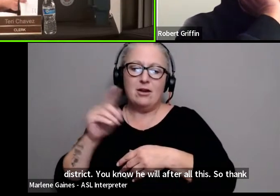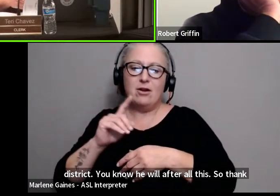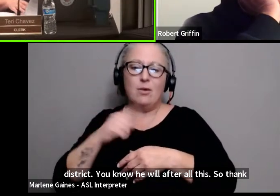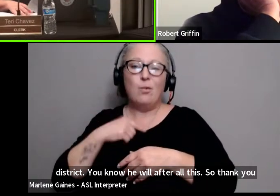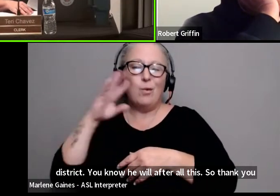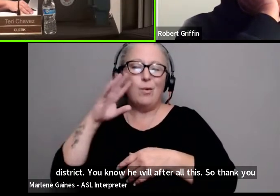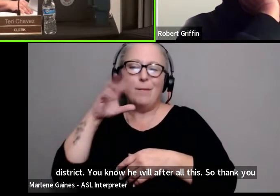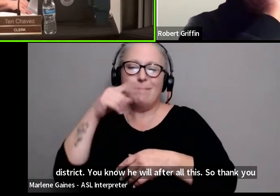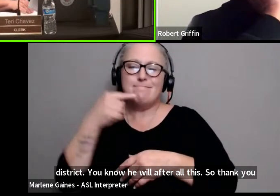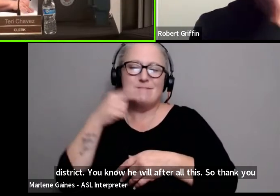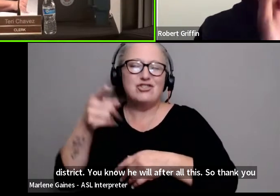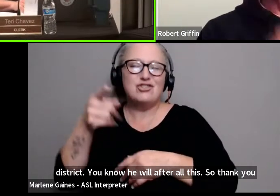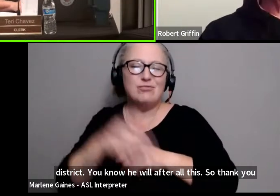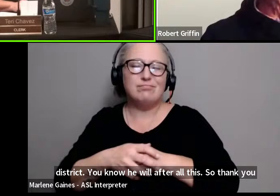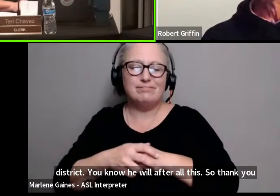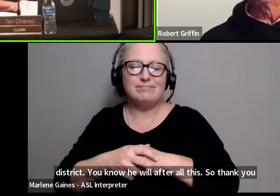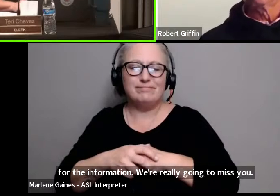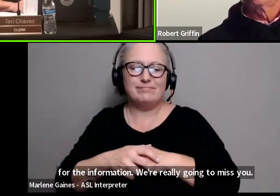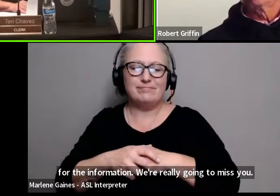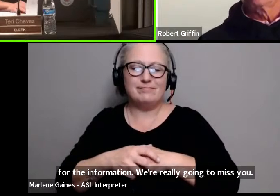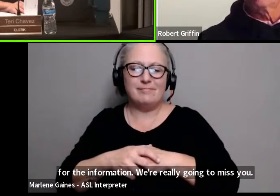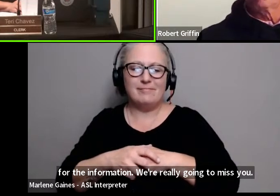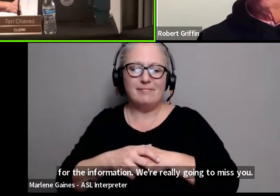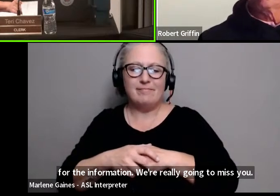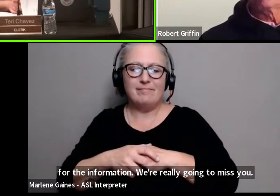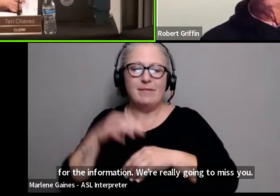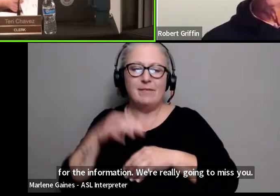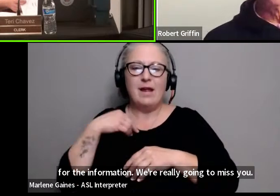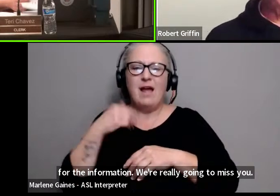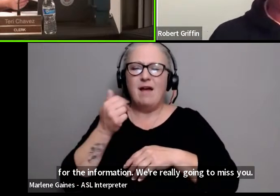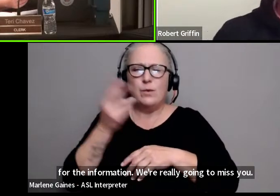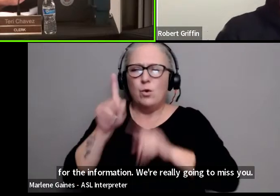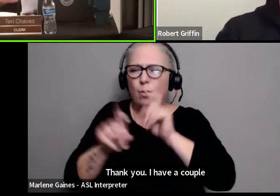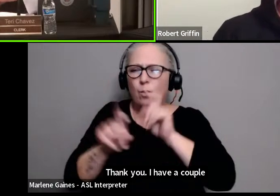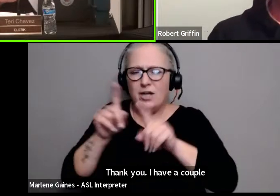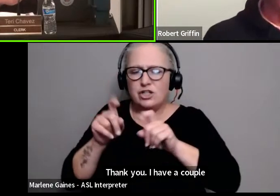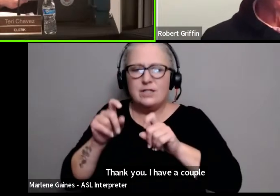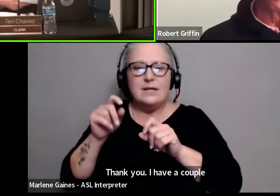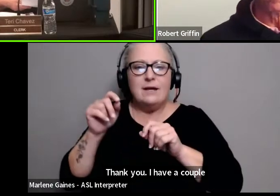miss you. Thank you. Yeah, I have a couple of questions.